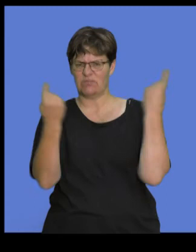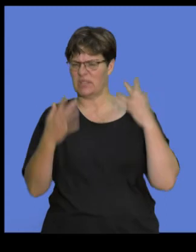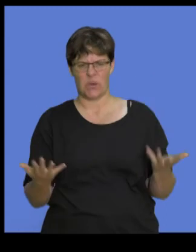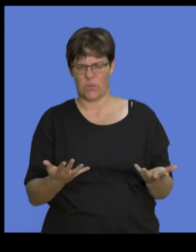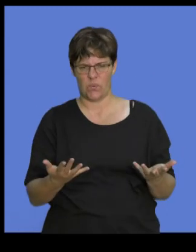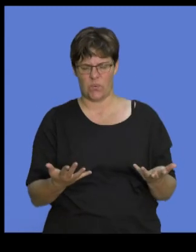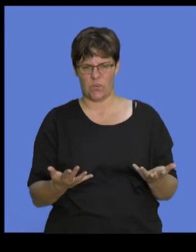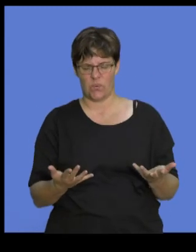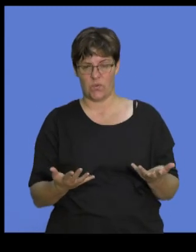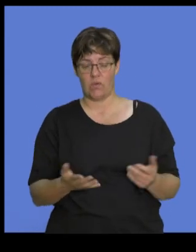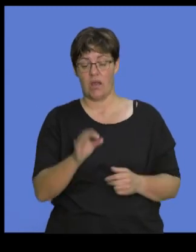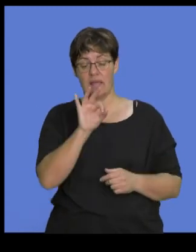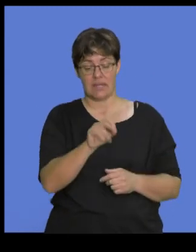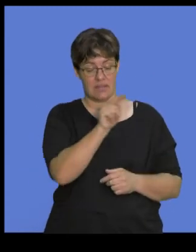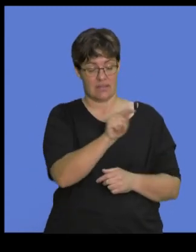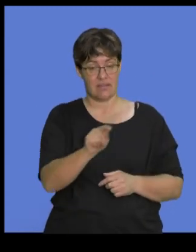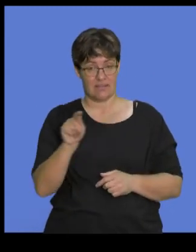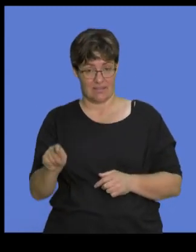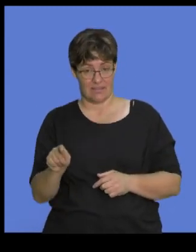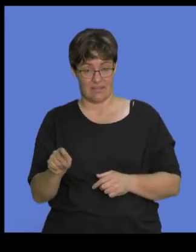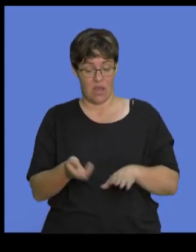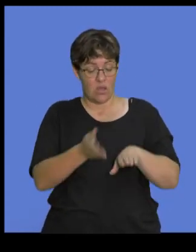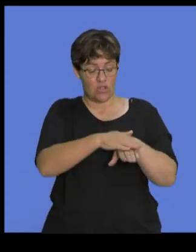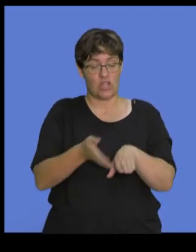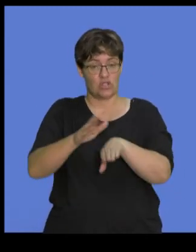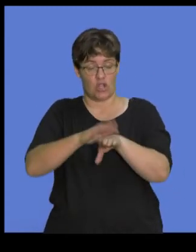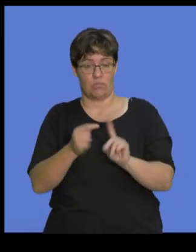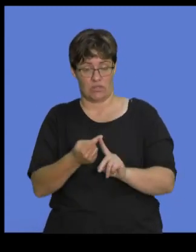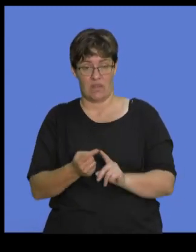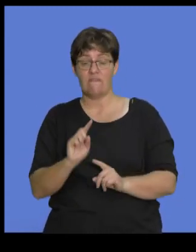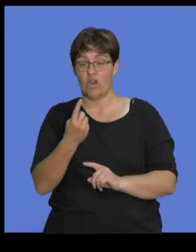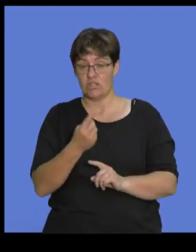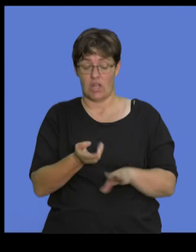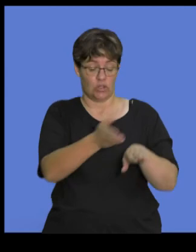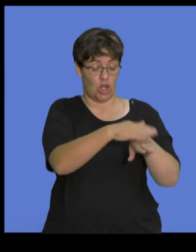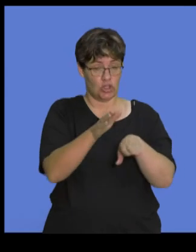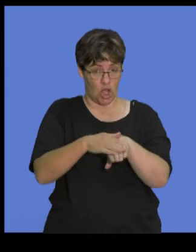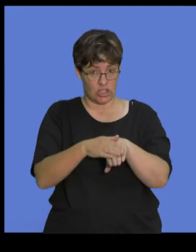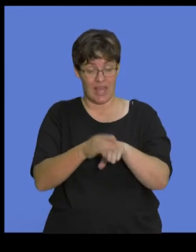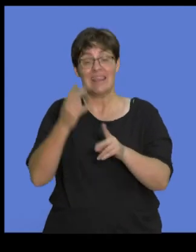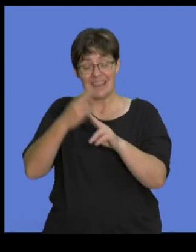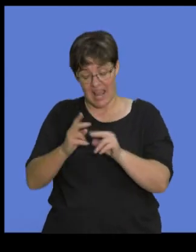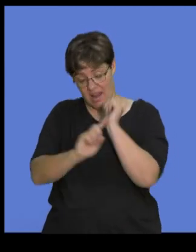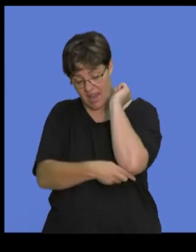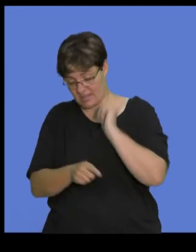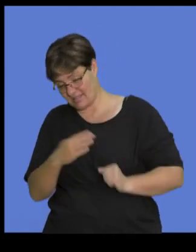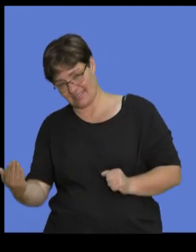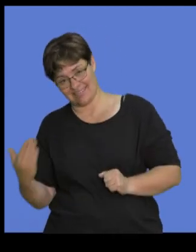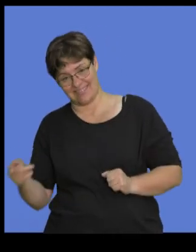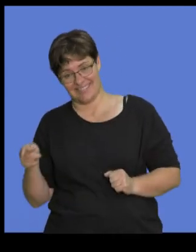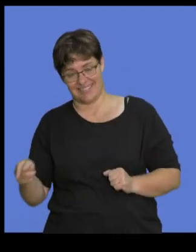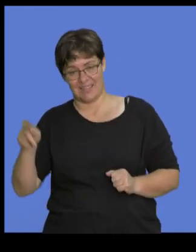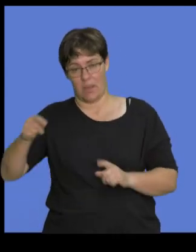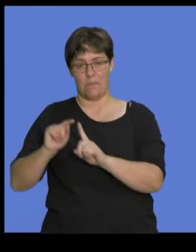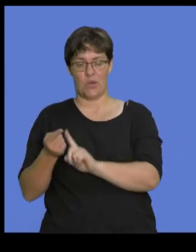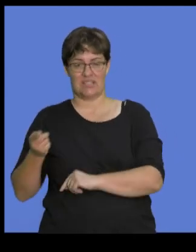one? The three are collinear, the two charges and the point. Now, first we've got the two charges, and then point P is to the